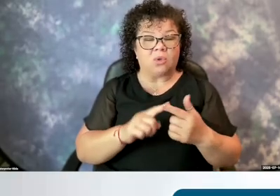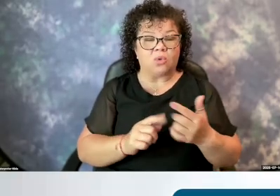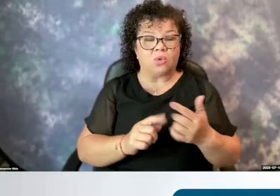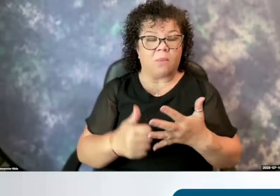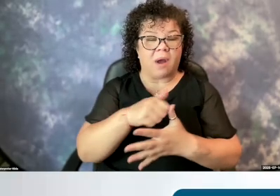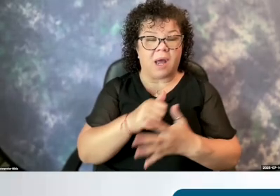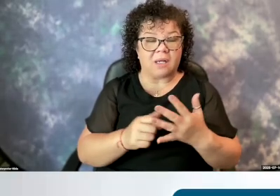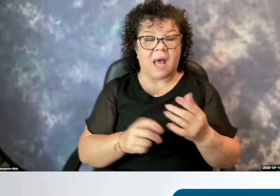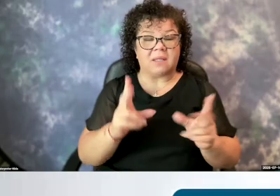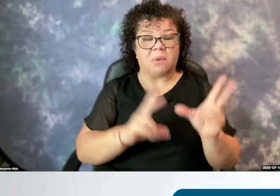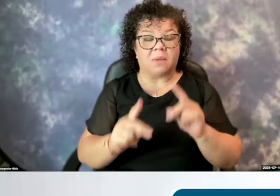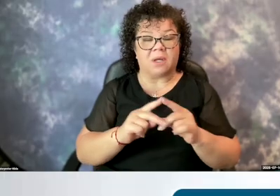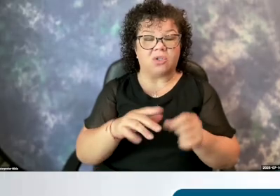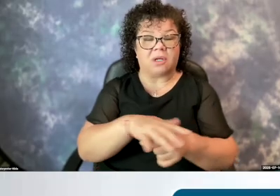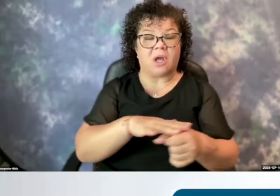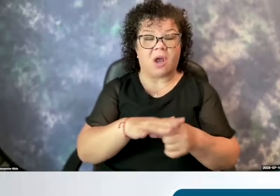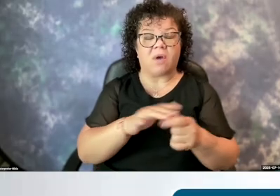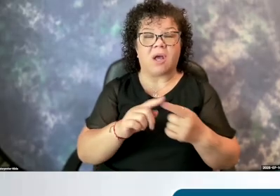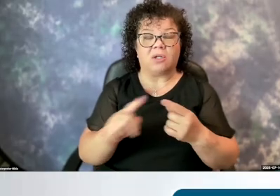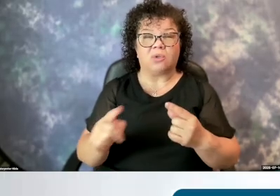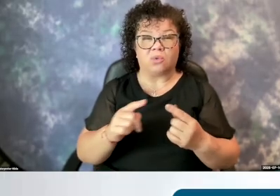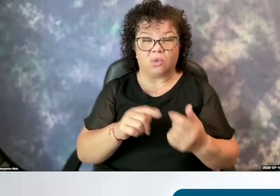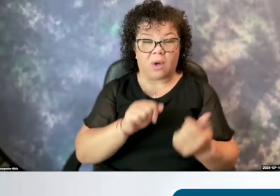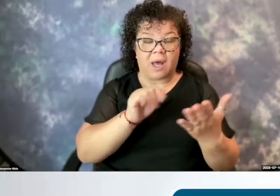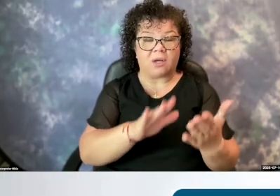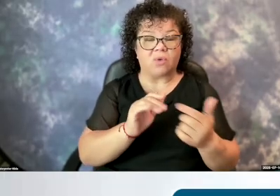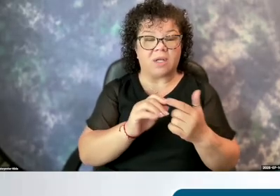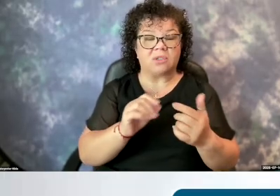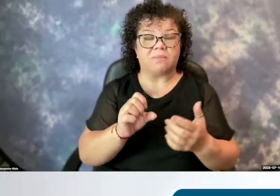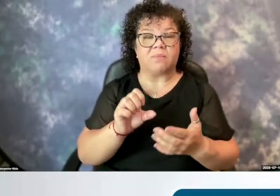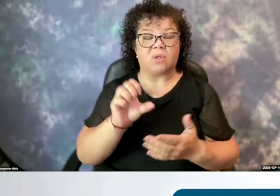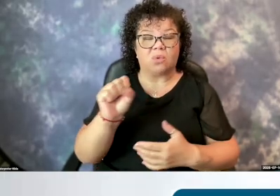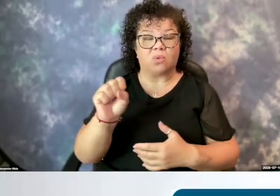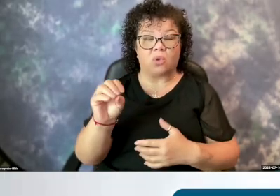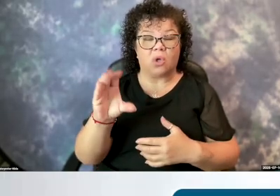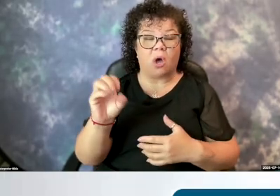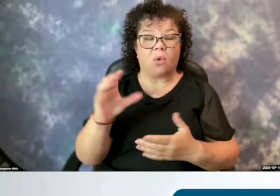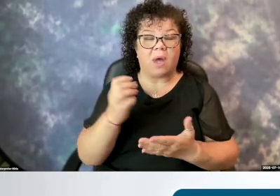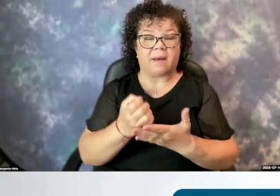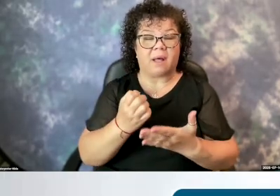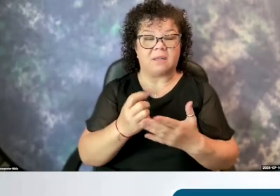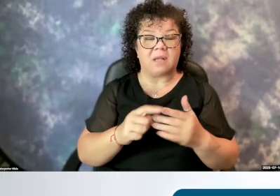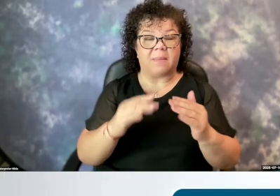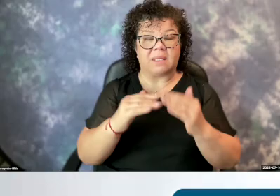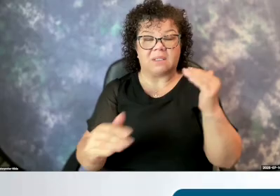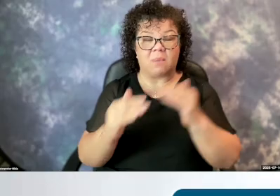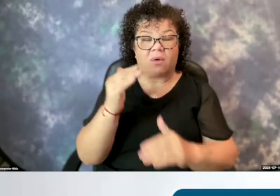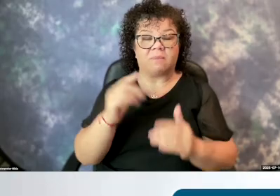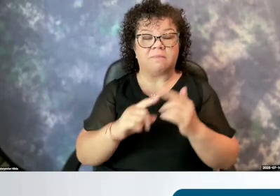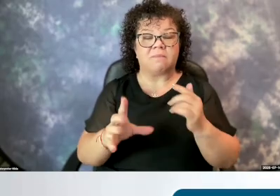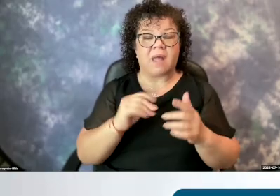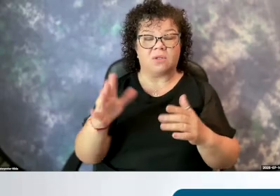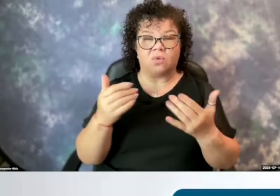vehicles, to prioritize funding projects within priority population areas to address socioeconomic